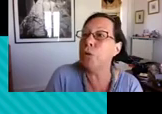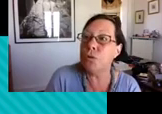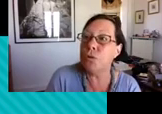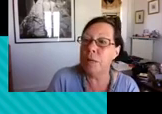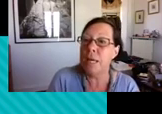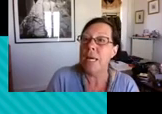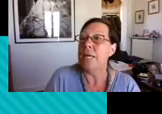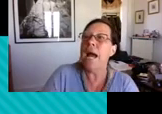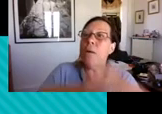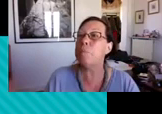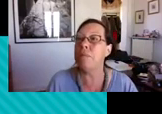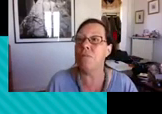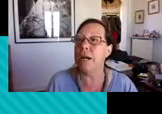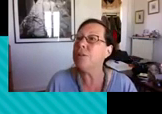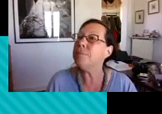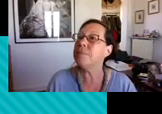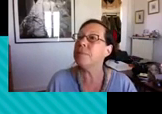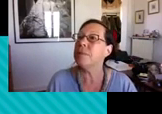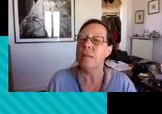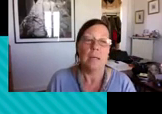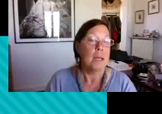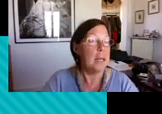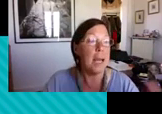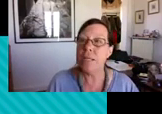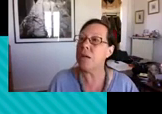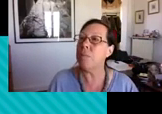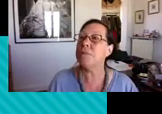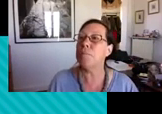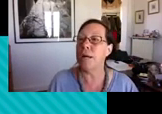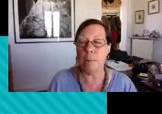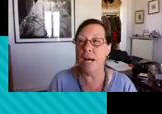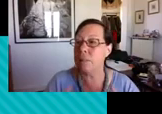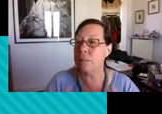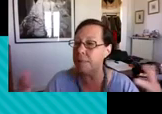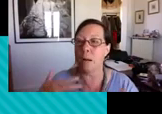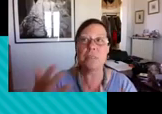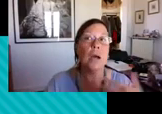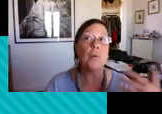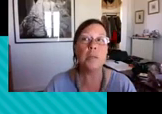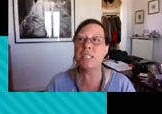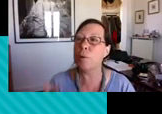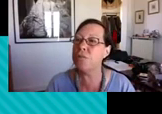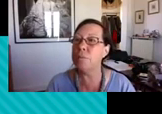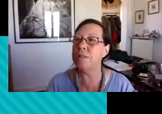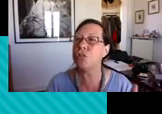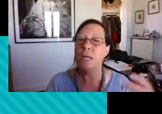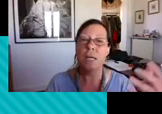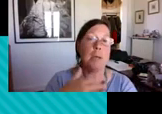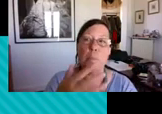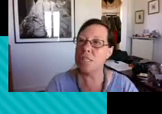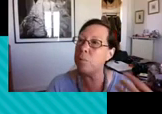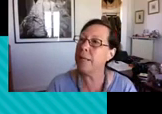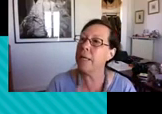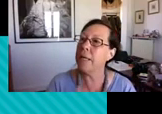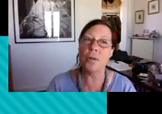or YouTube. Now it's become viral. And now it's almost impossible to stop. It's already been spread too much.